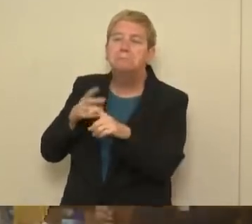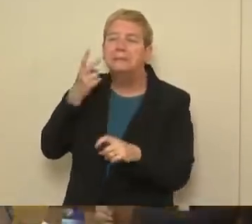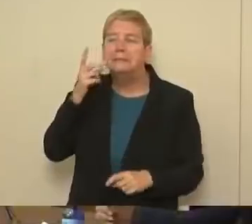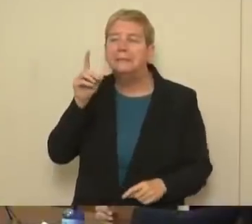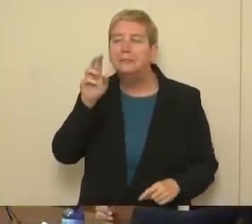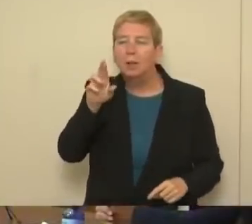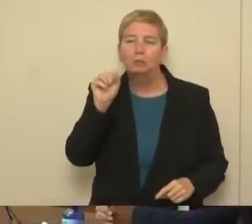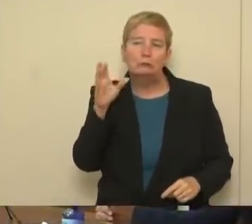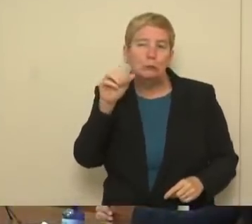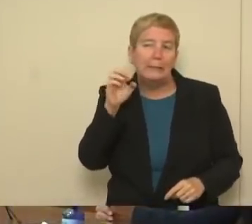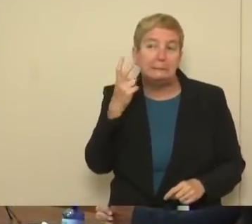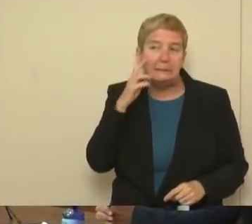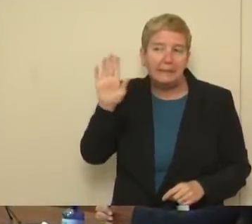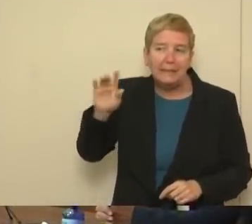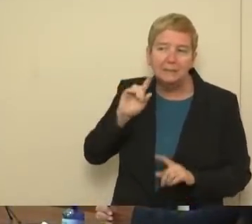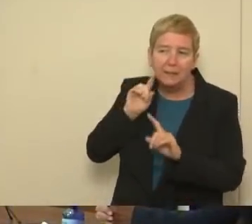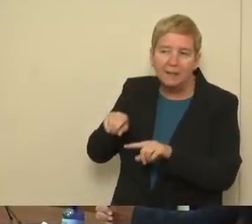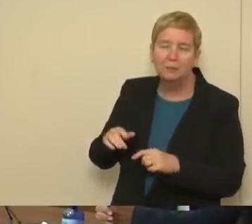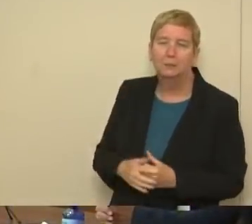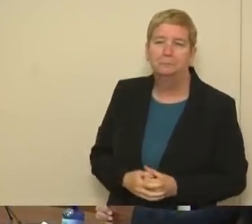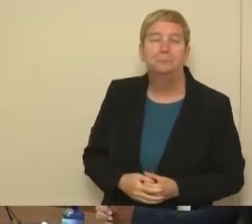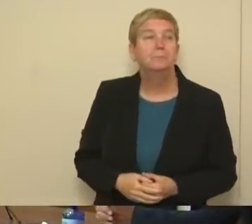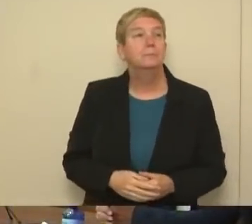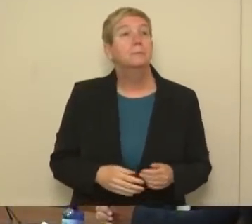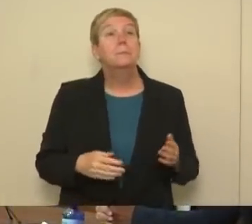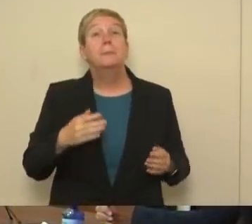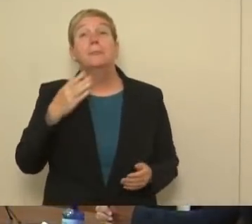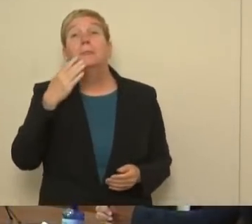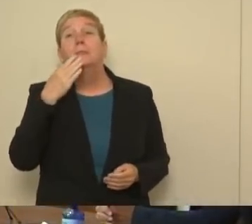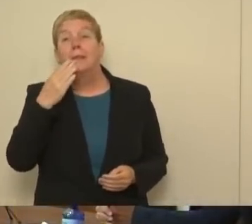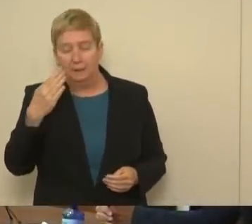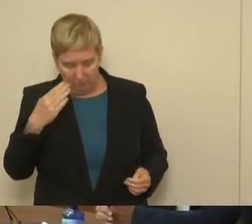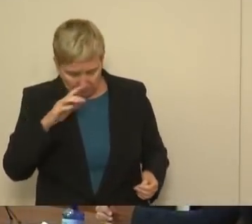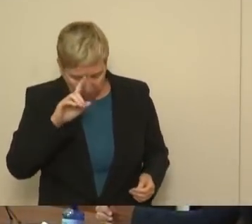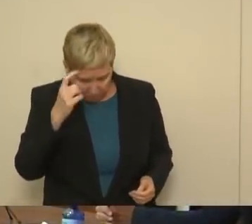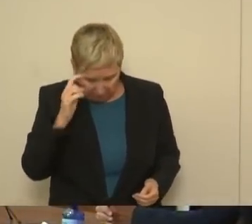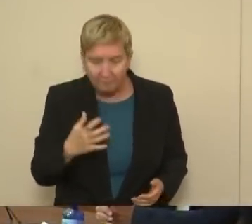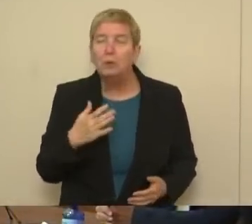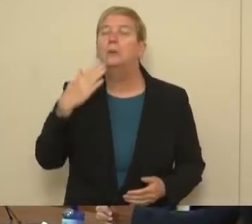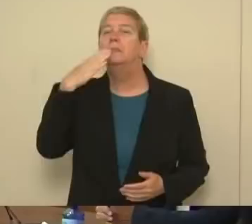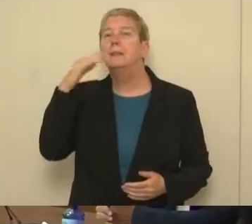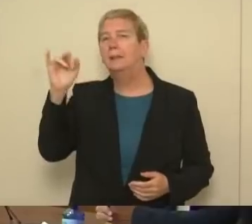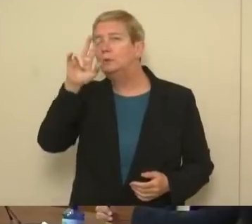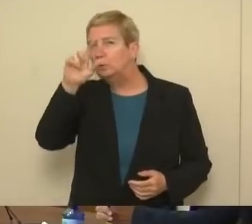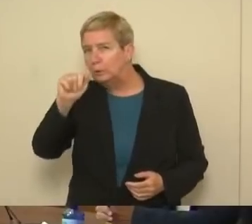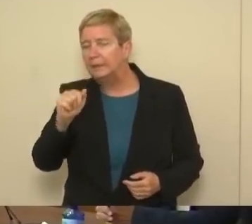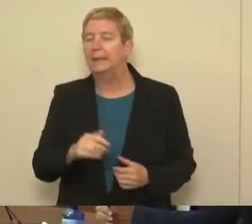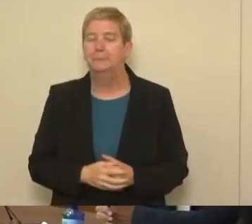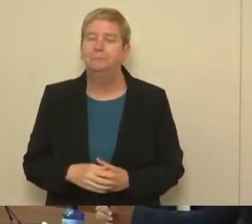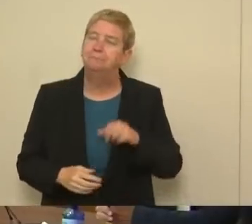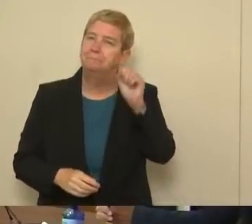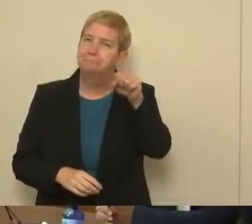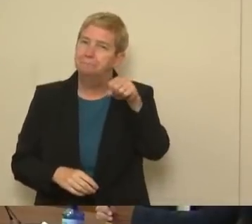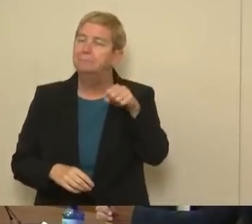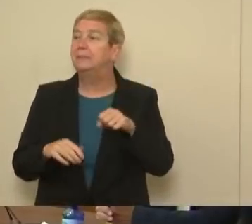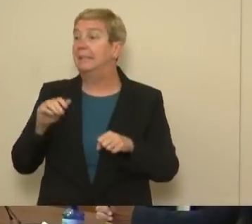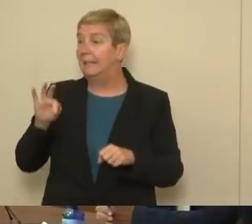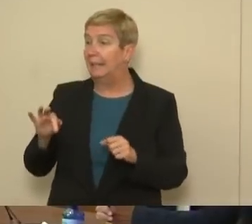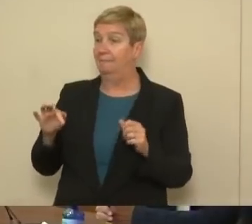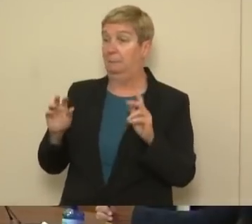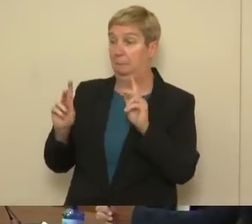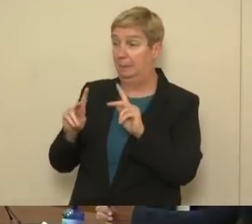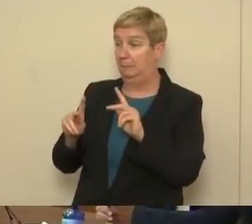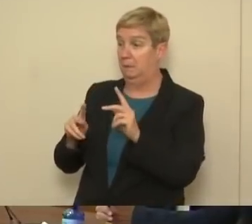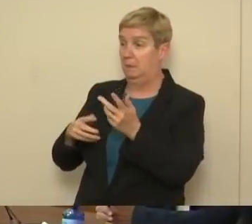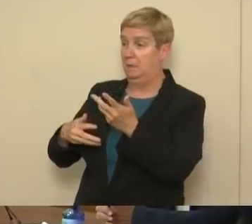to that. Thank you, Governor. Thank you, Julia. Great question. Echoing the governor, anytime more people are getting together